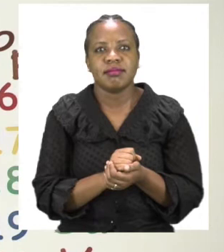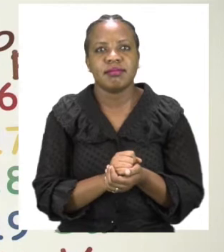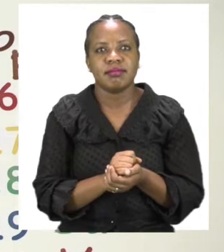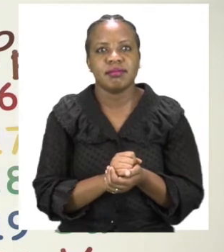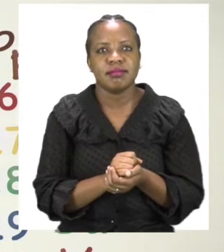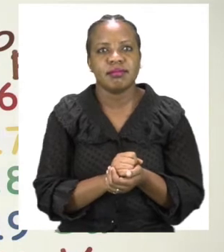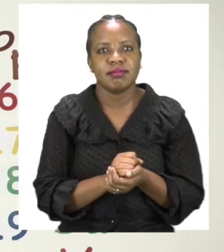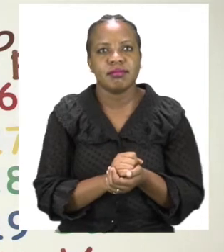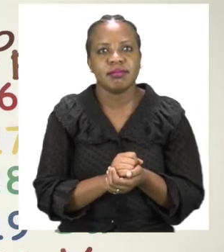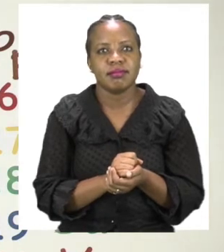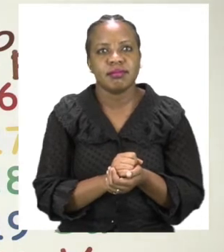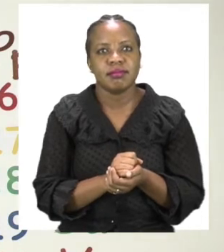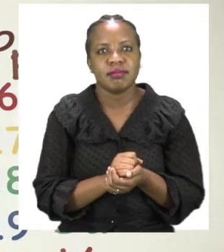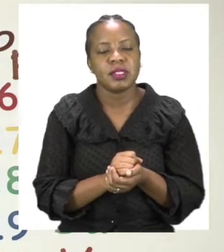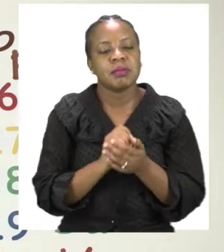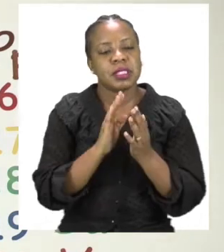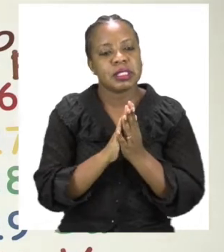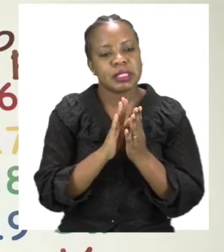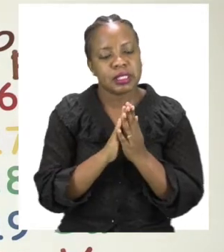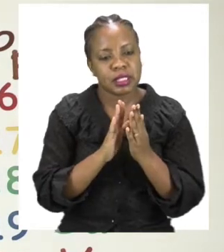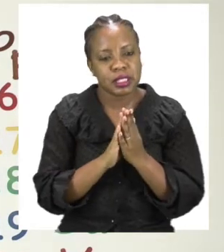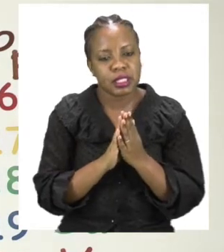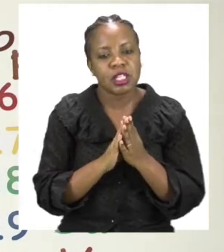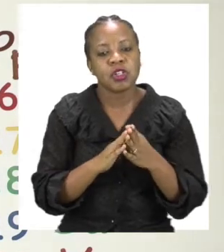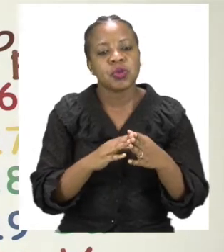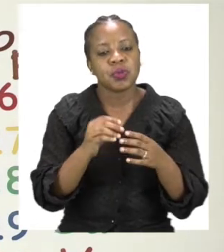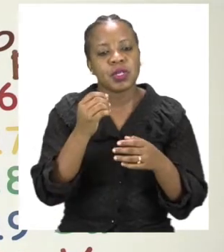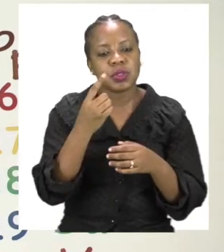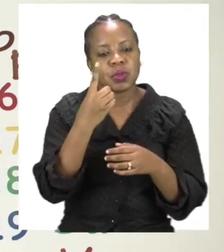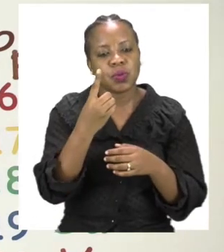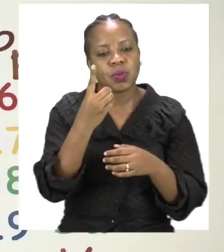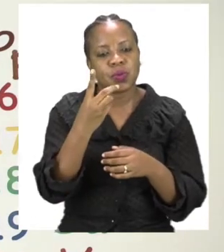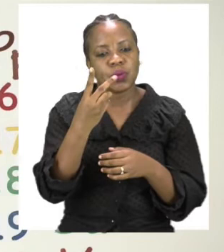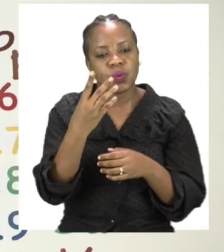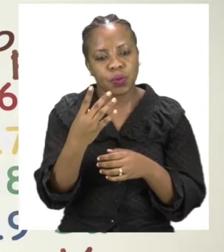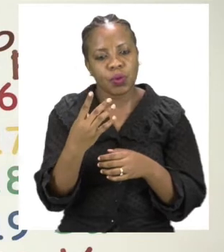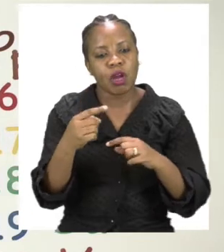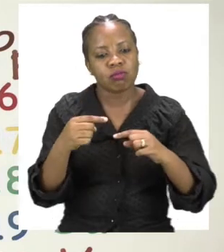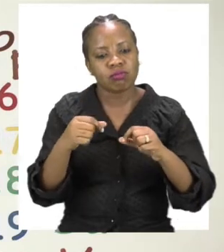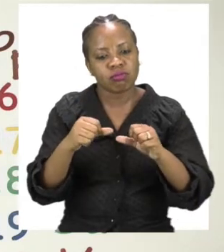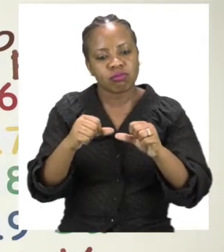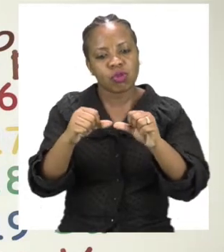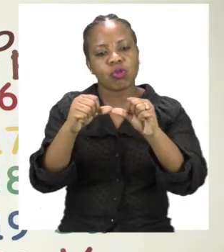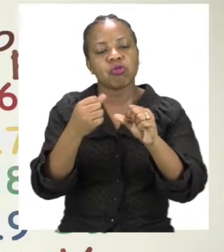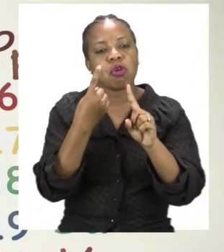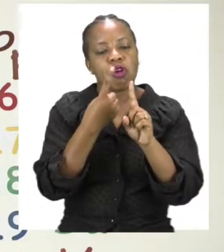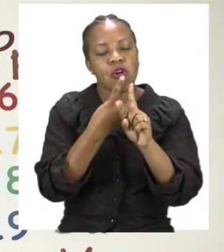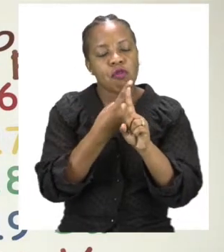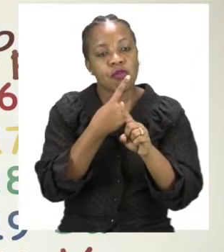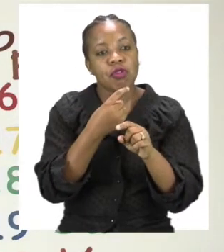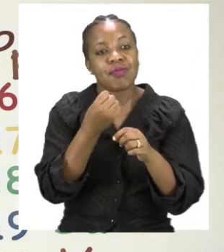Now, don't forget to count on from the big number that you have been given. So the small number will be for